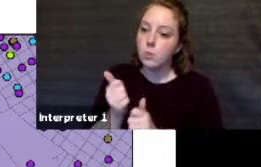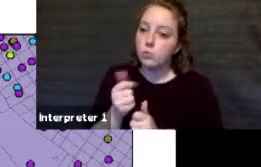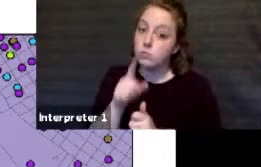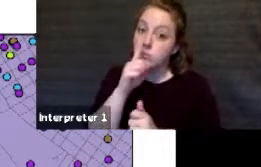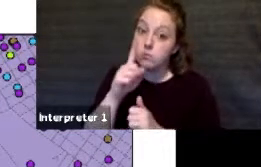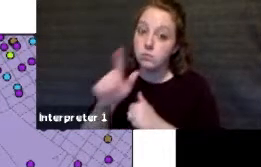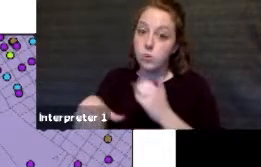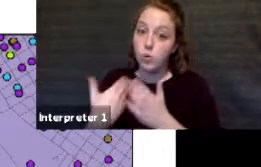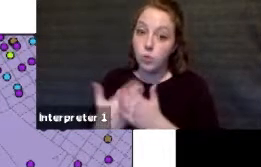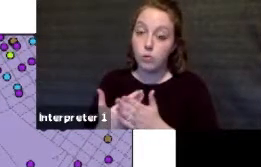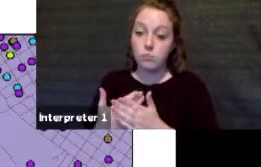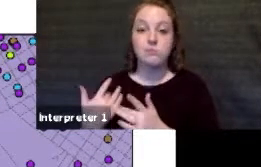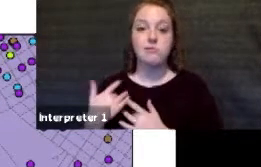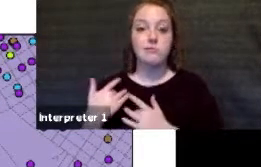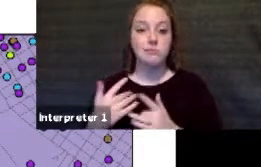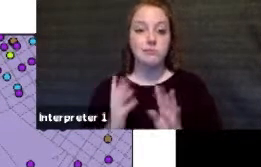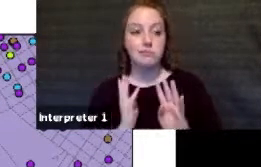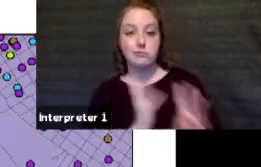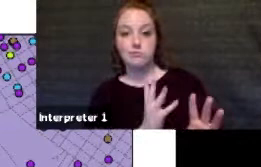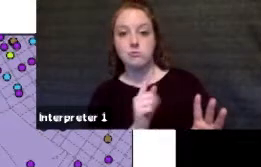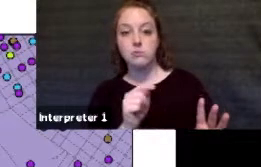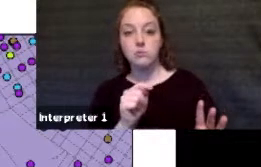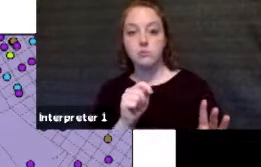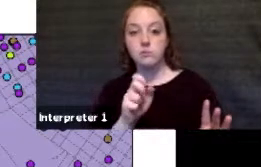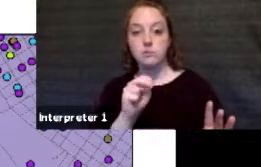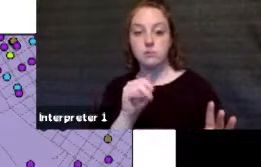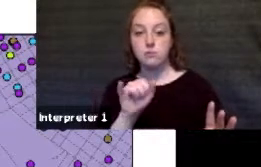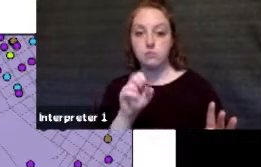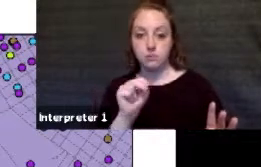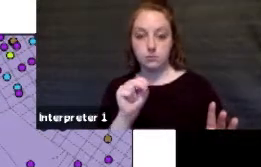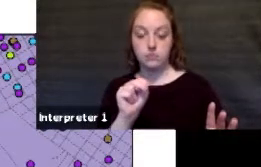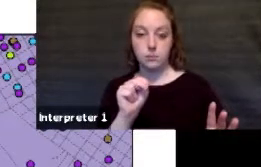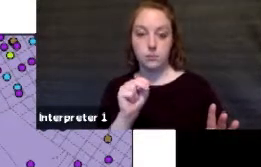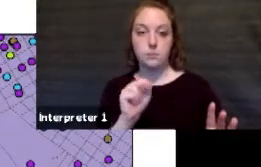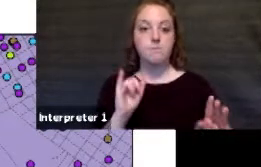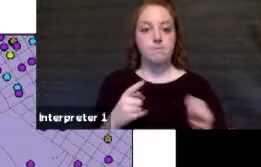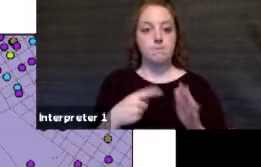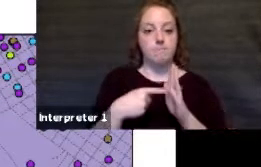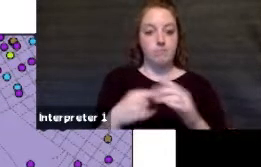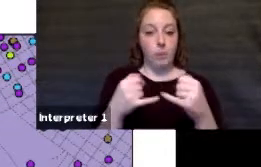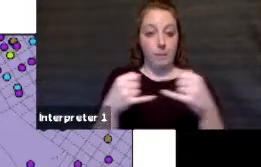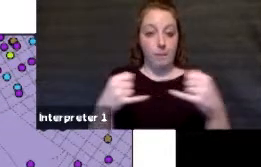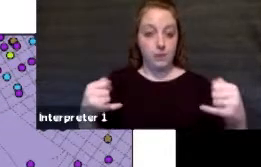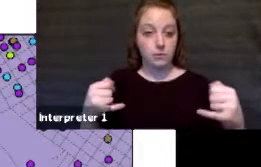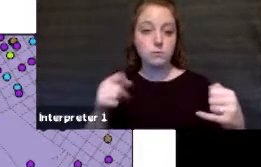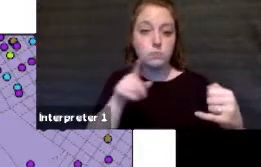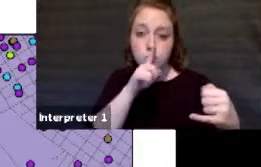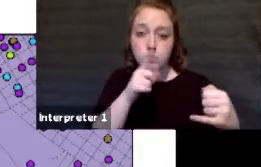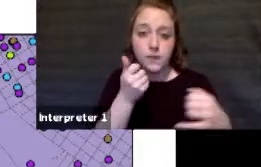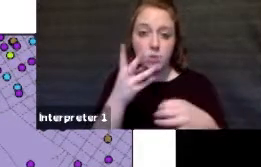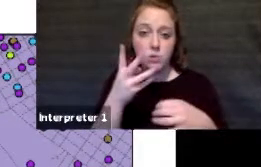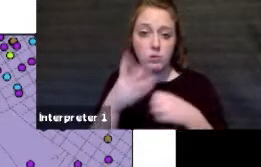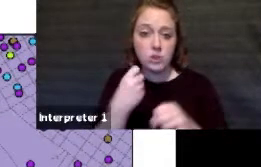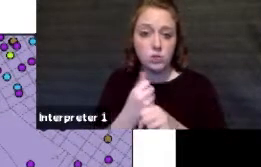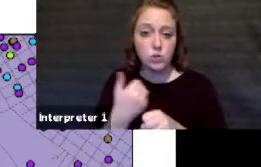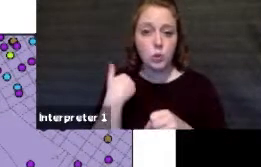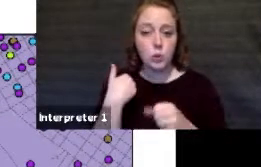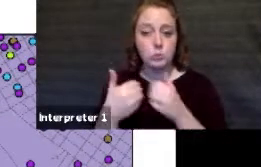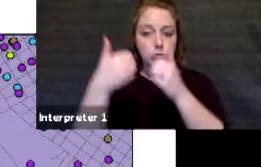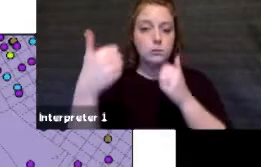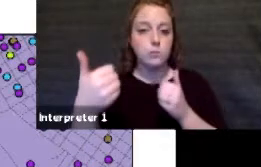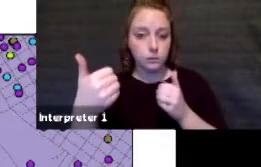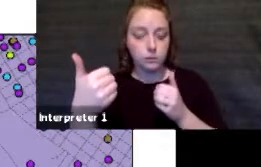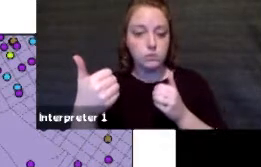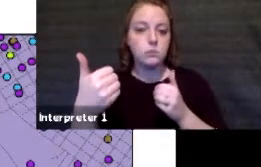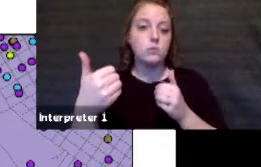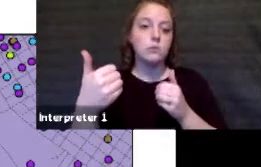Crestview are ultimately going on to Tennyson. And that reflects a boundary that until a few years ago was split, and then some changes